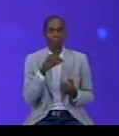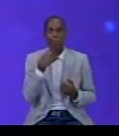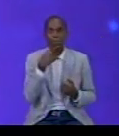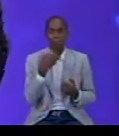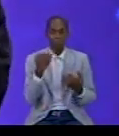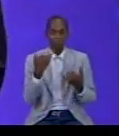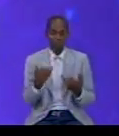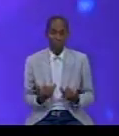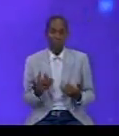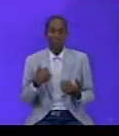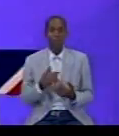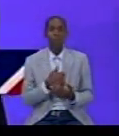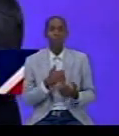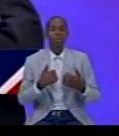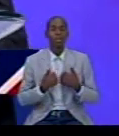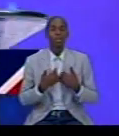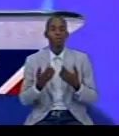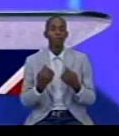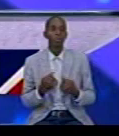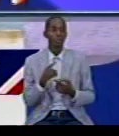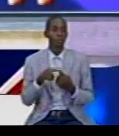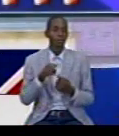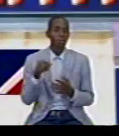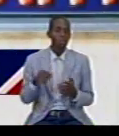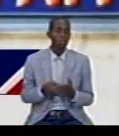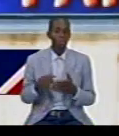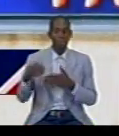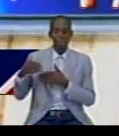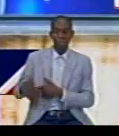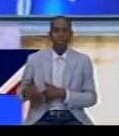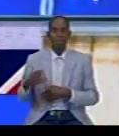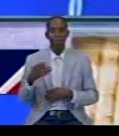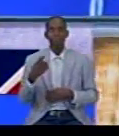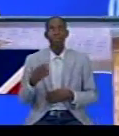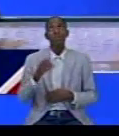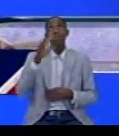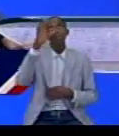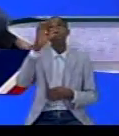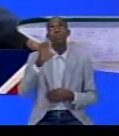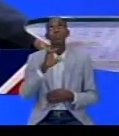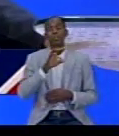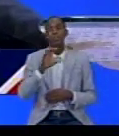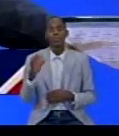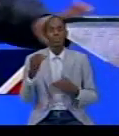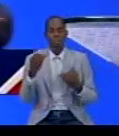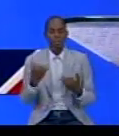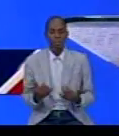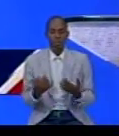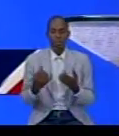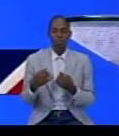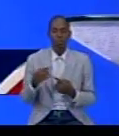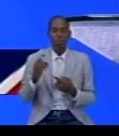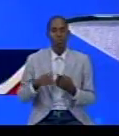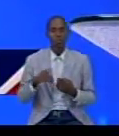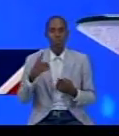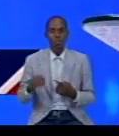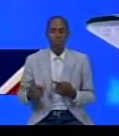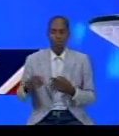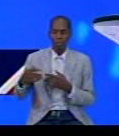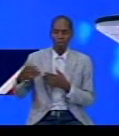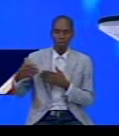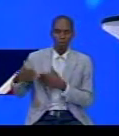have come to this side of the cross. We have come to this side